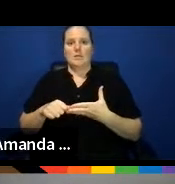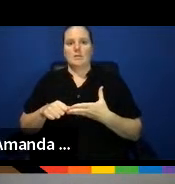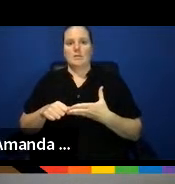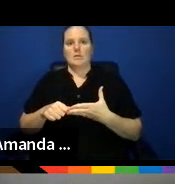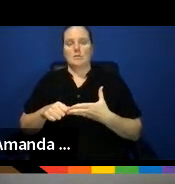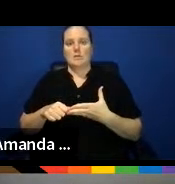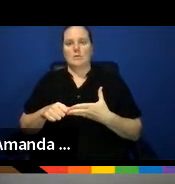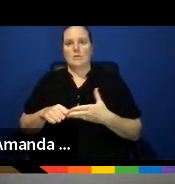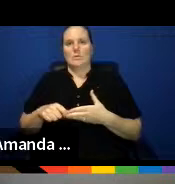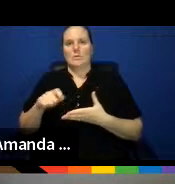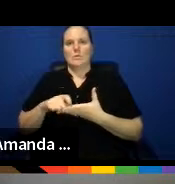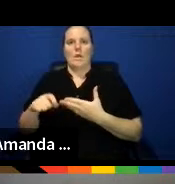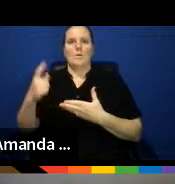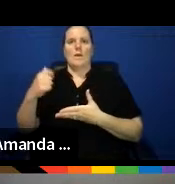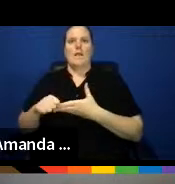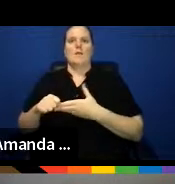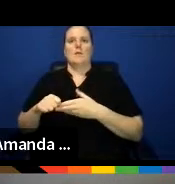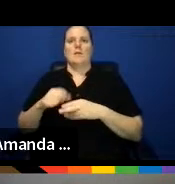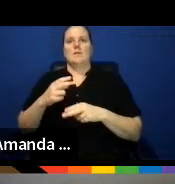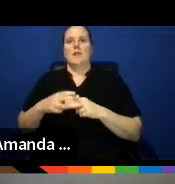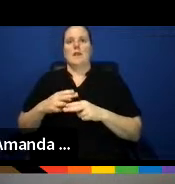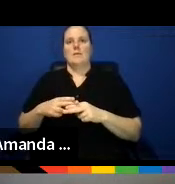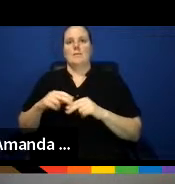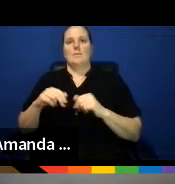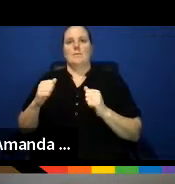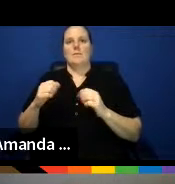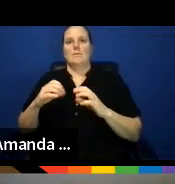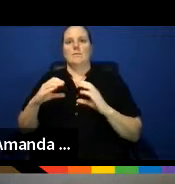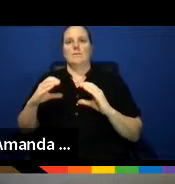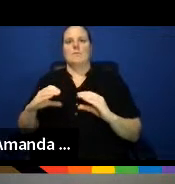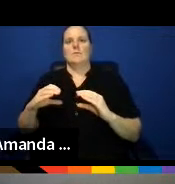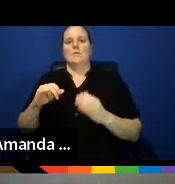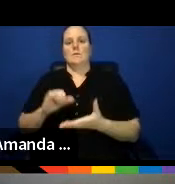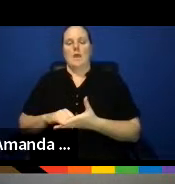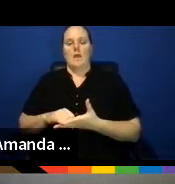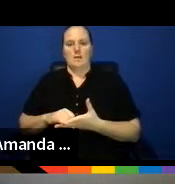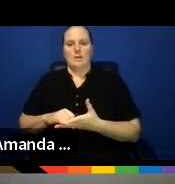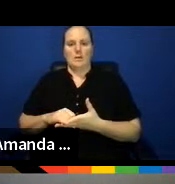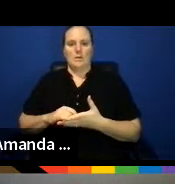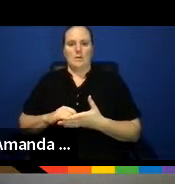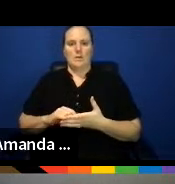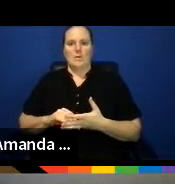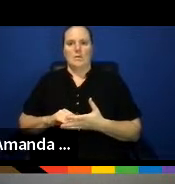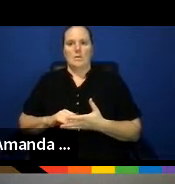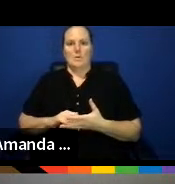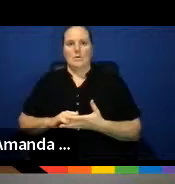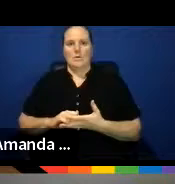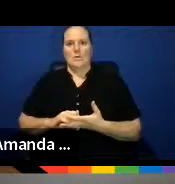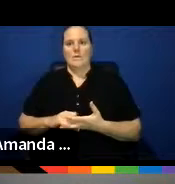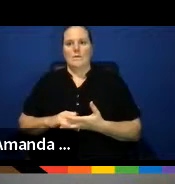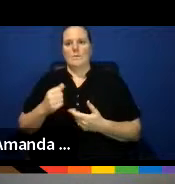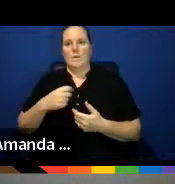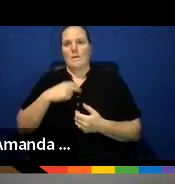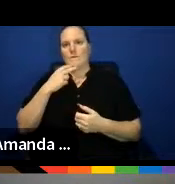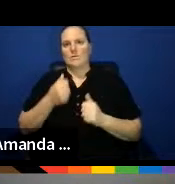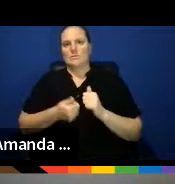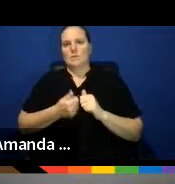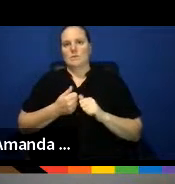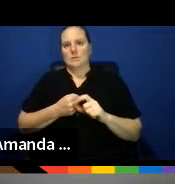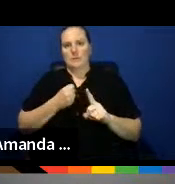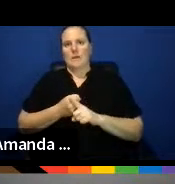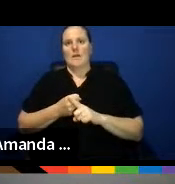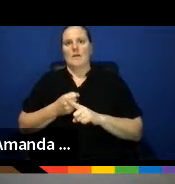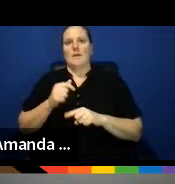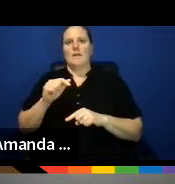we write one letter and just put the neighborhood association? So this question of do we disagree, if we want our voice to have the most impact about